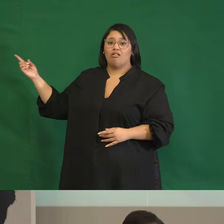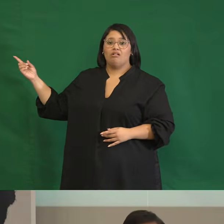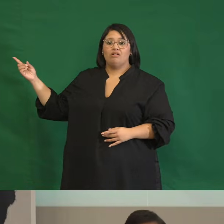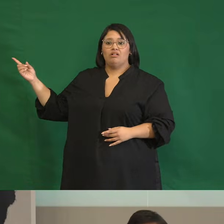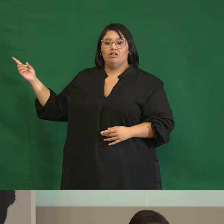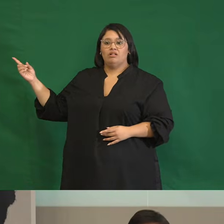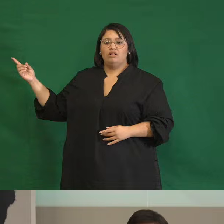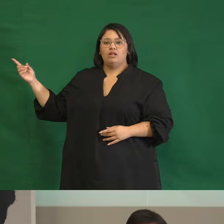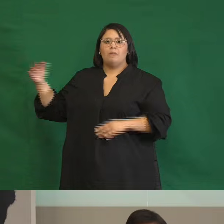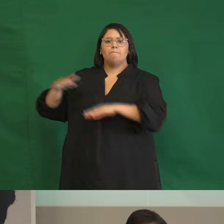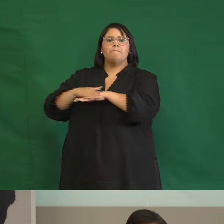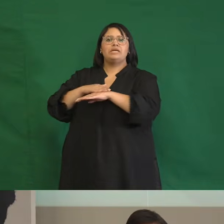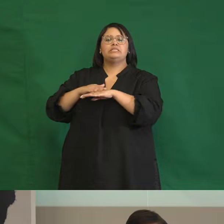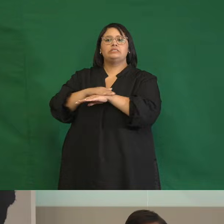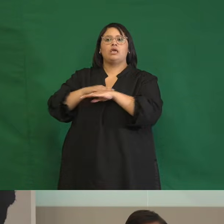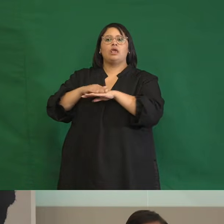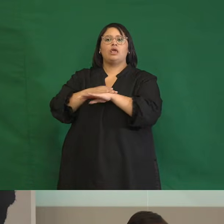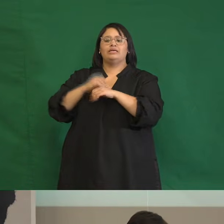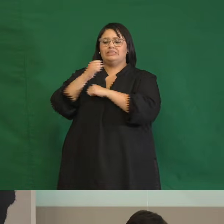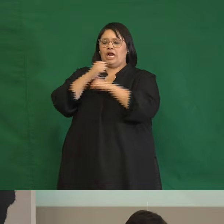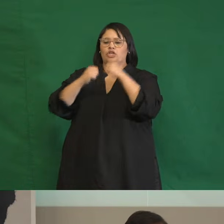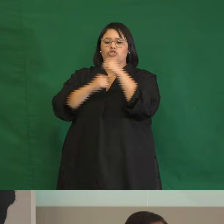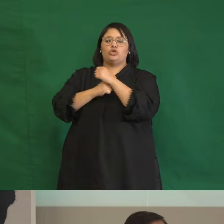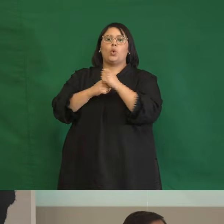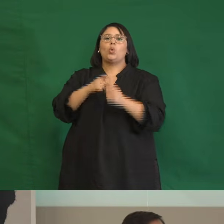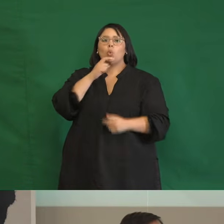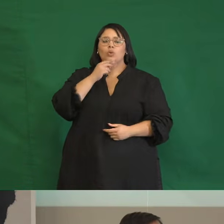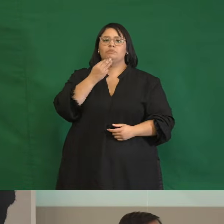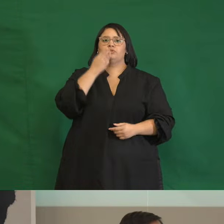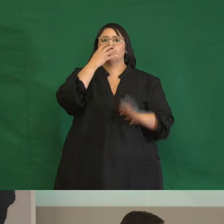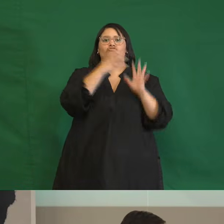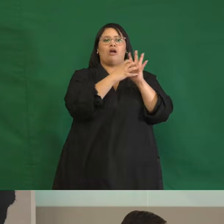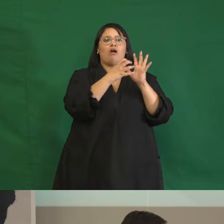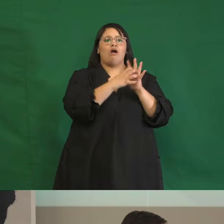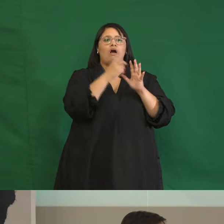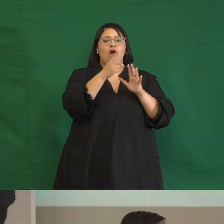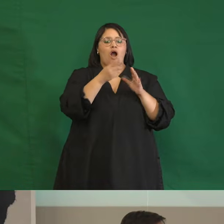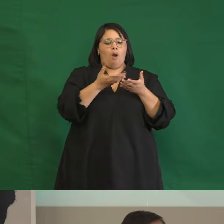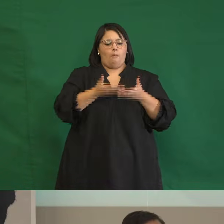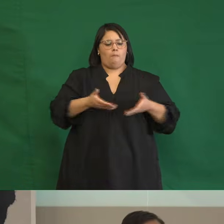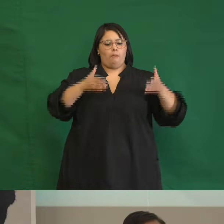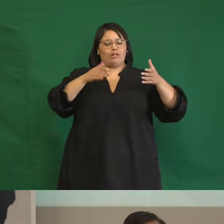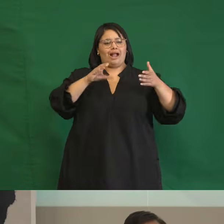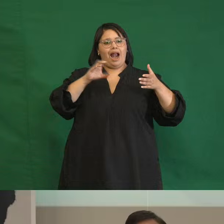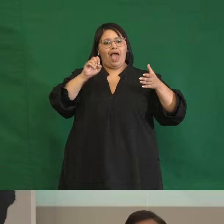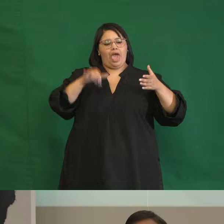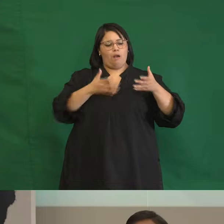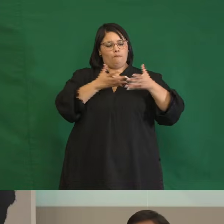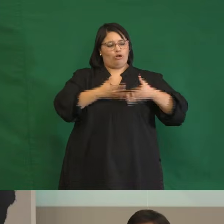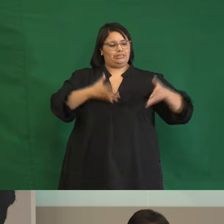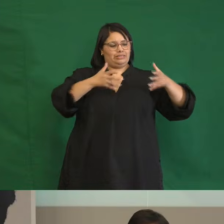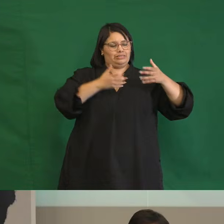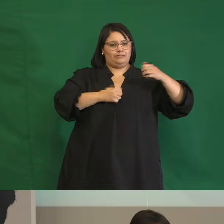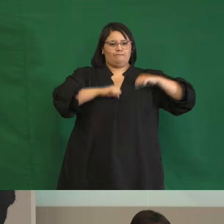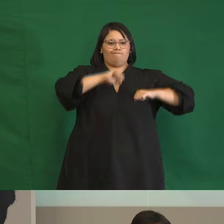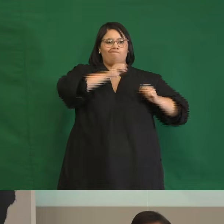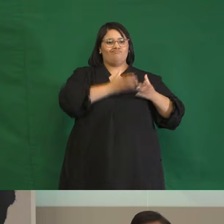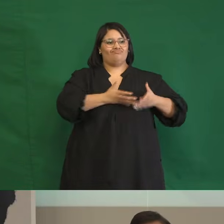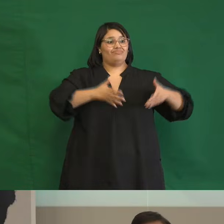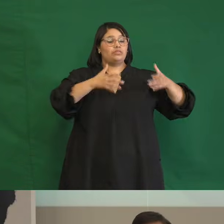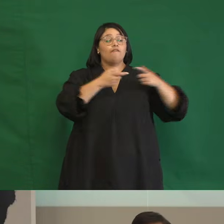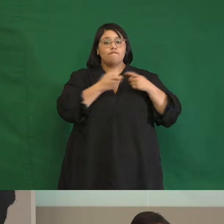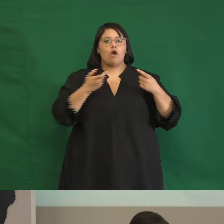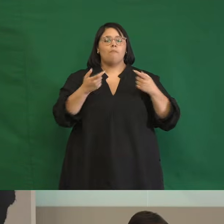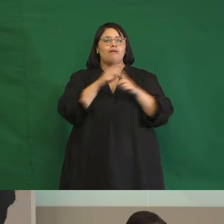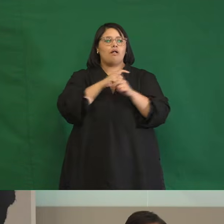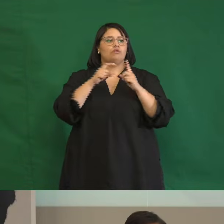enhanced the basic WordNet structure with images of clay pots. And this is specifically from the isiZulu culture,